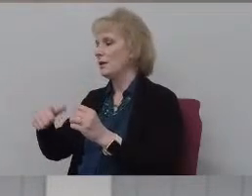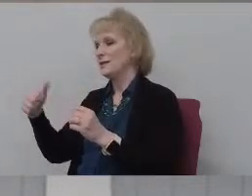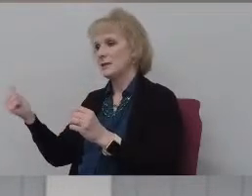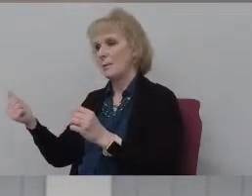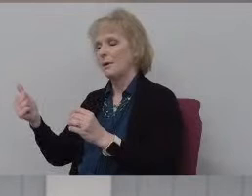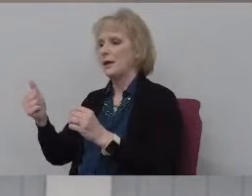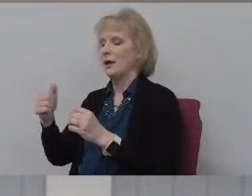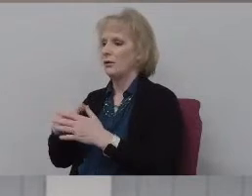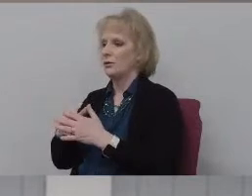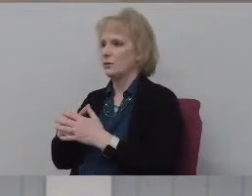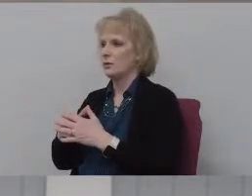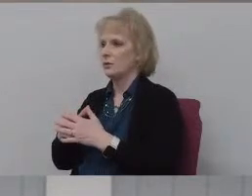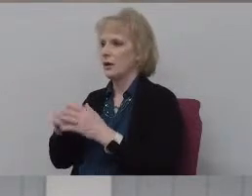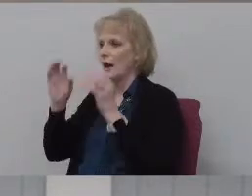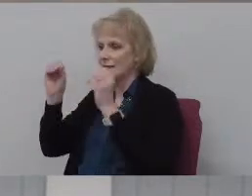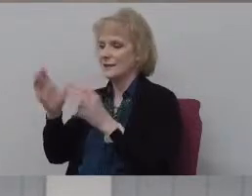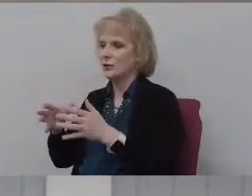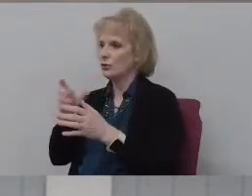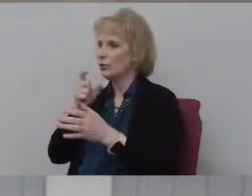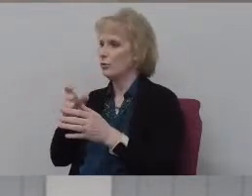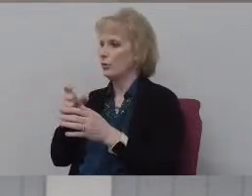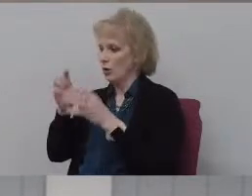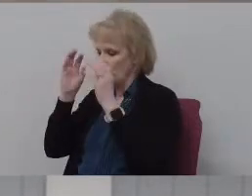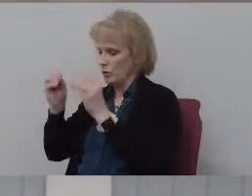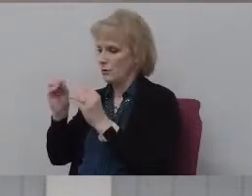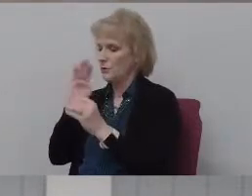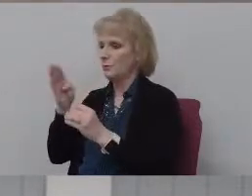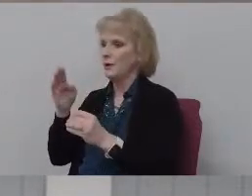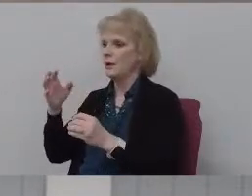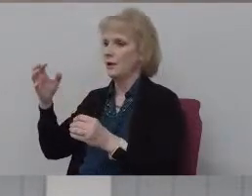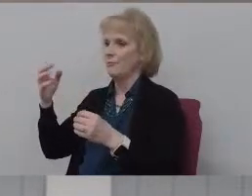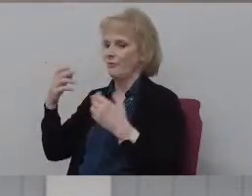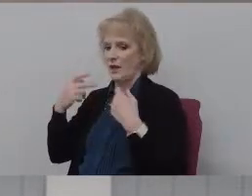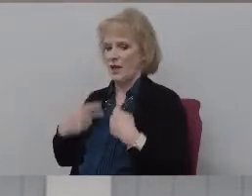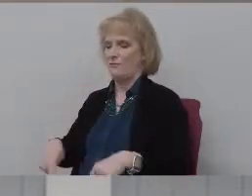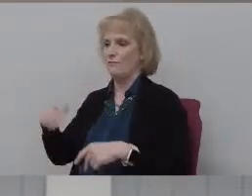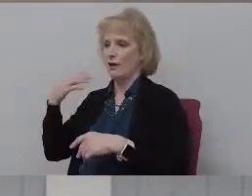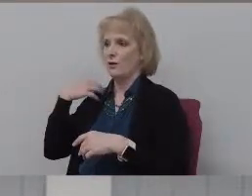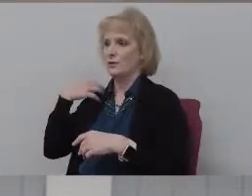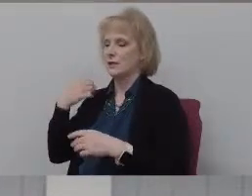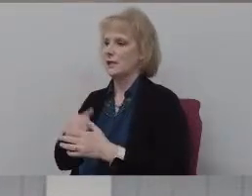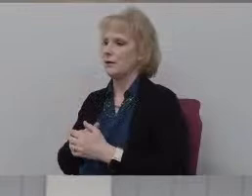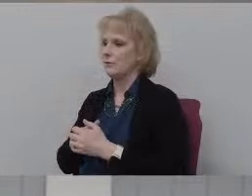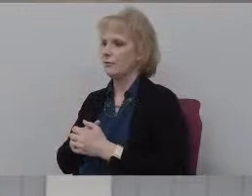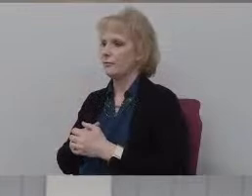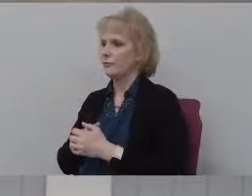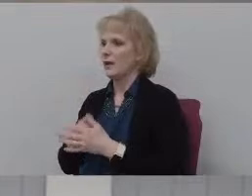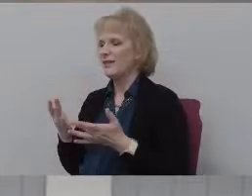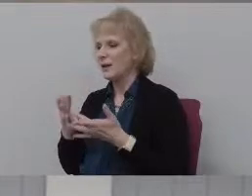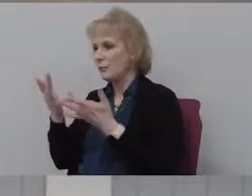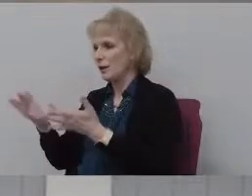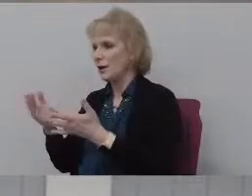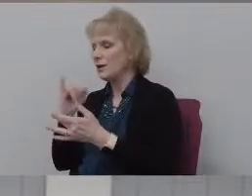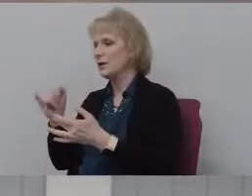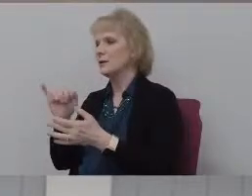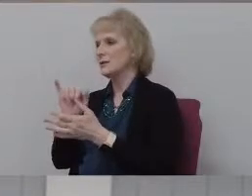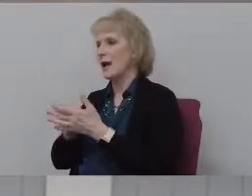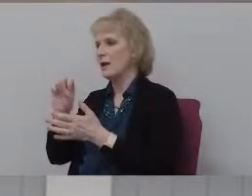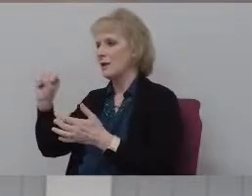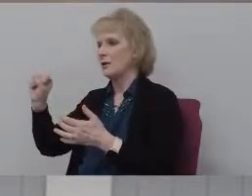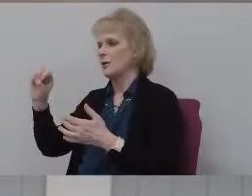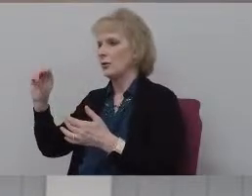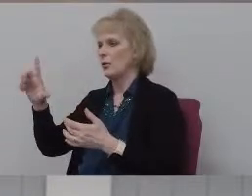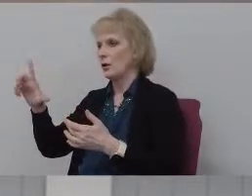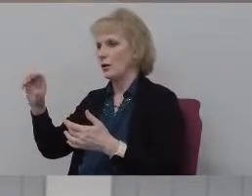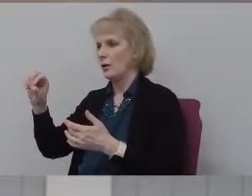by somebody else, a teacher who trained him up to be a Pharisee. The implication is that Solomon was